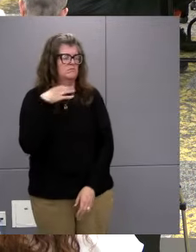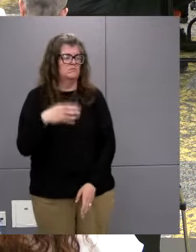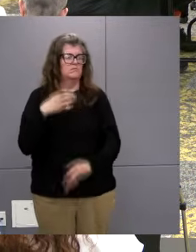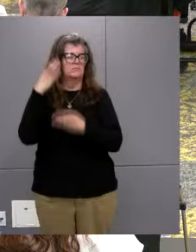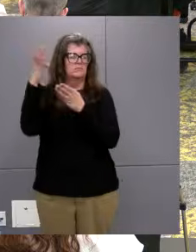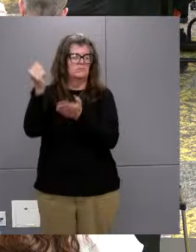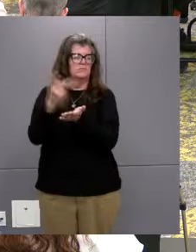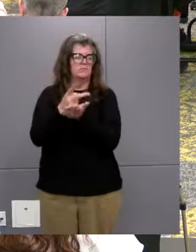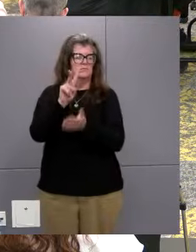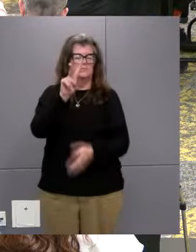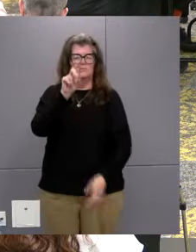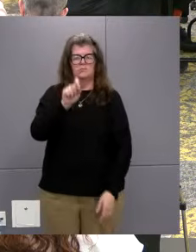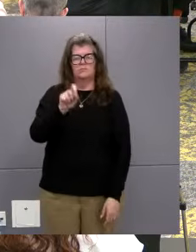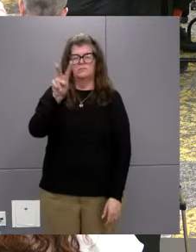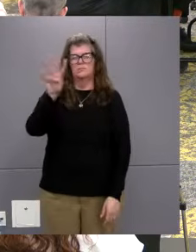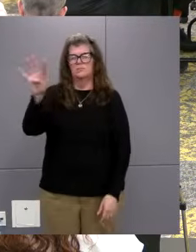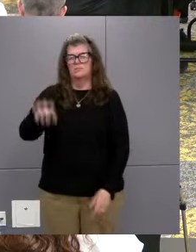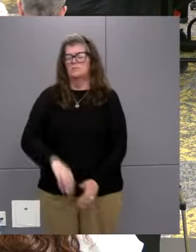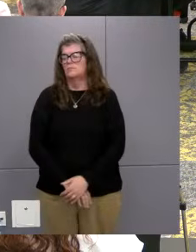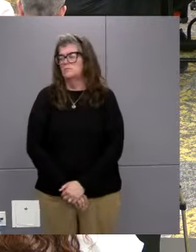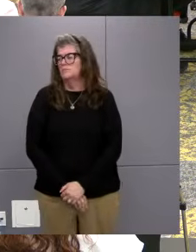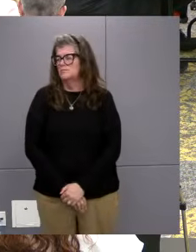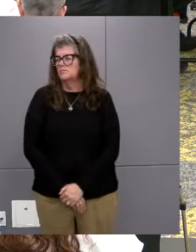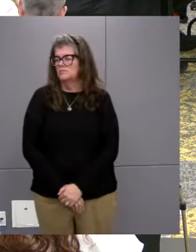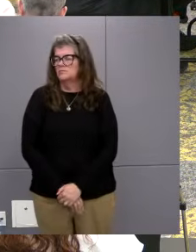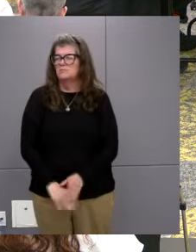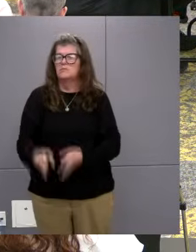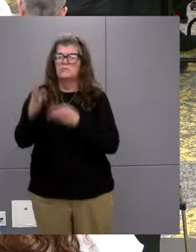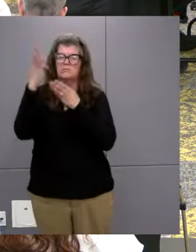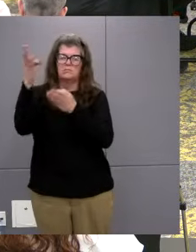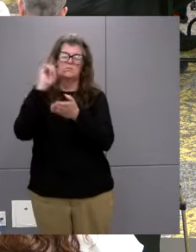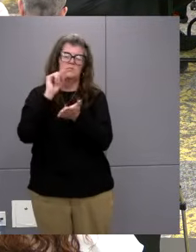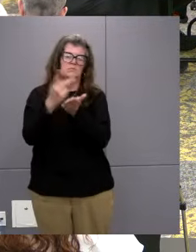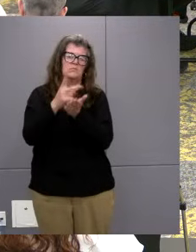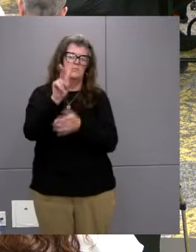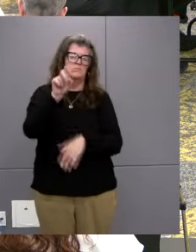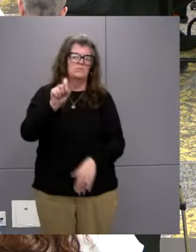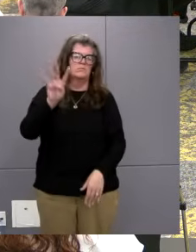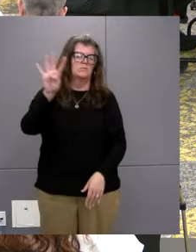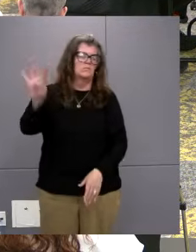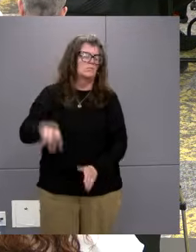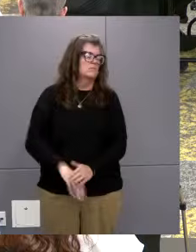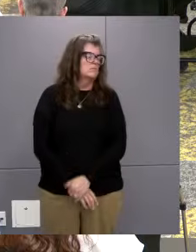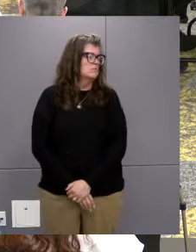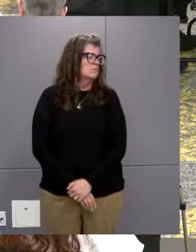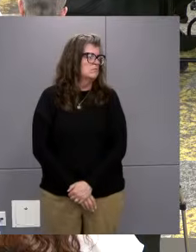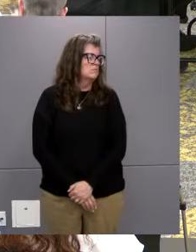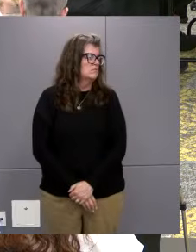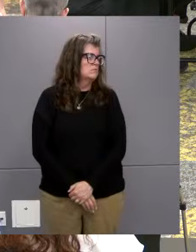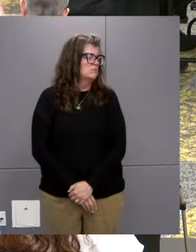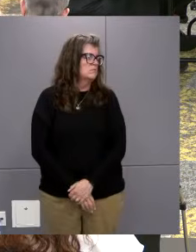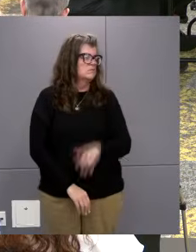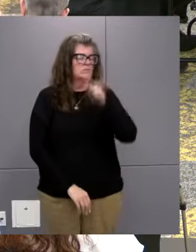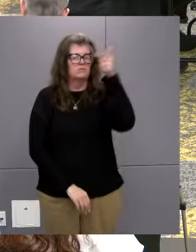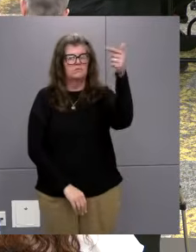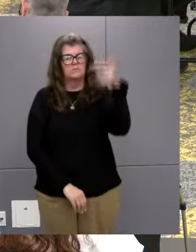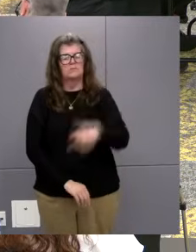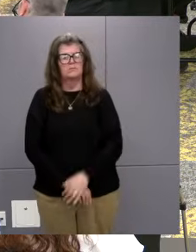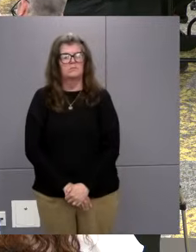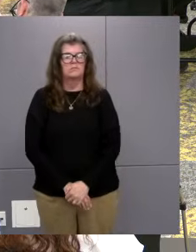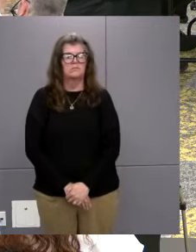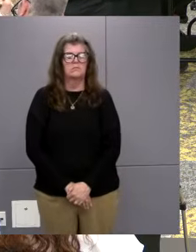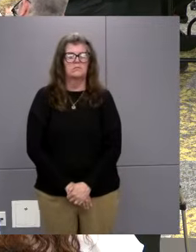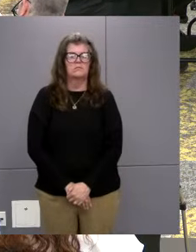approve 2.14. Have a motion to approve item 2.14, Second. and